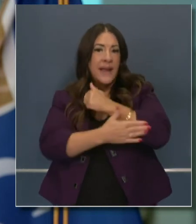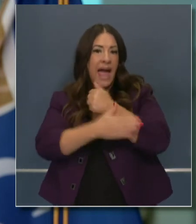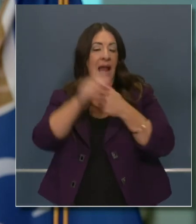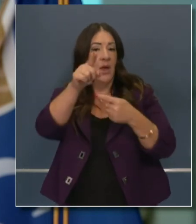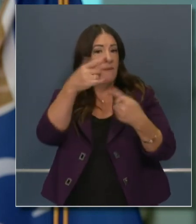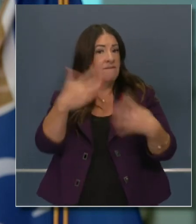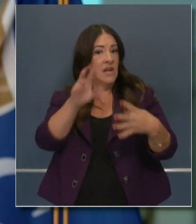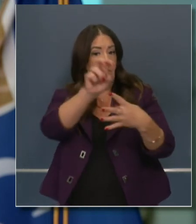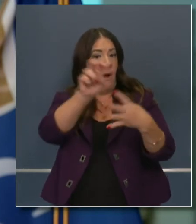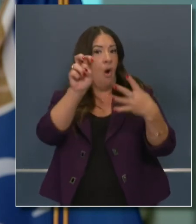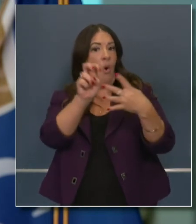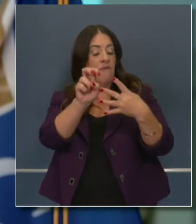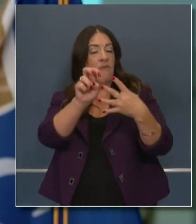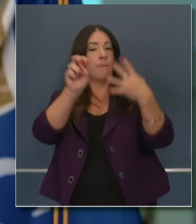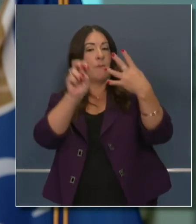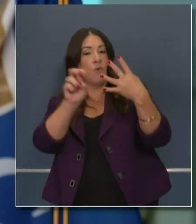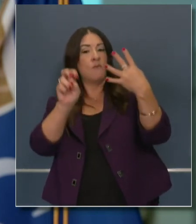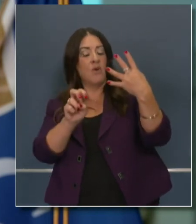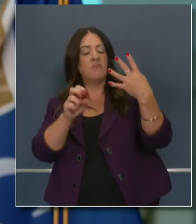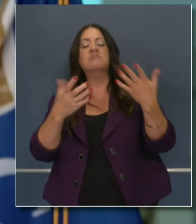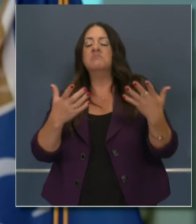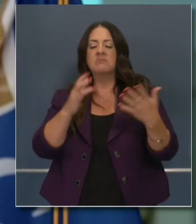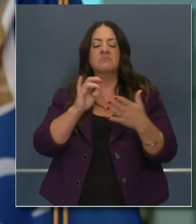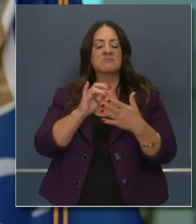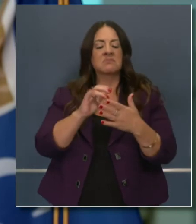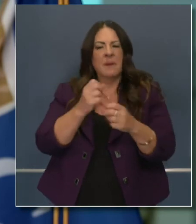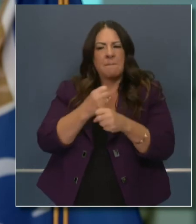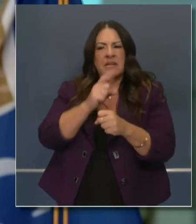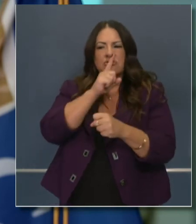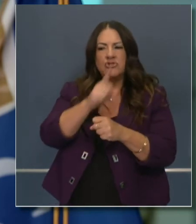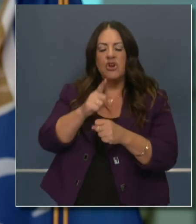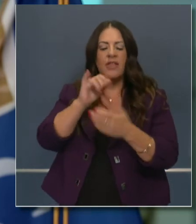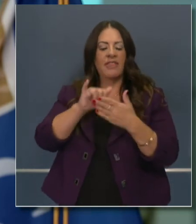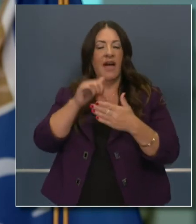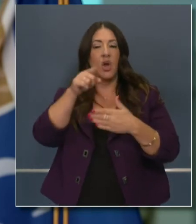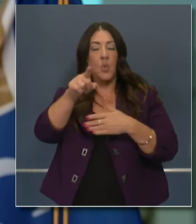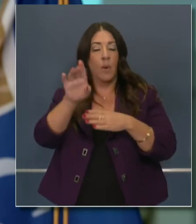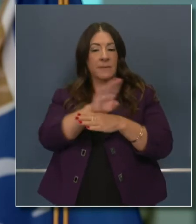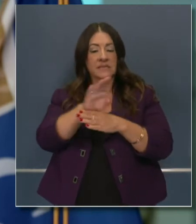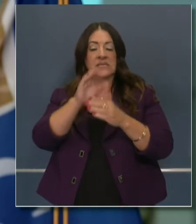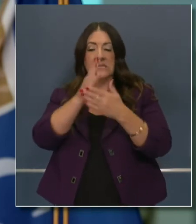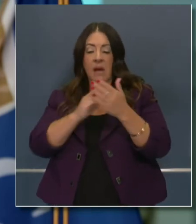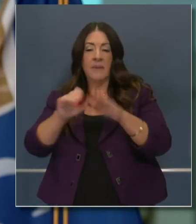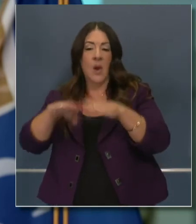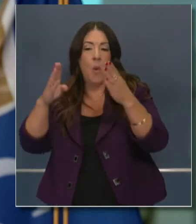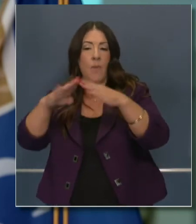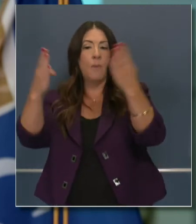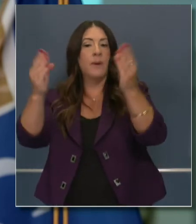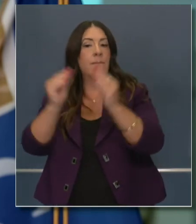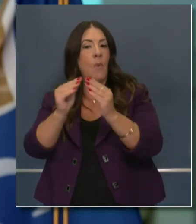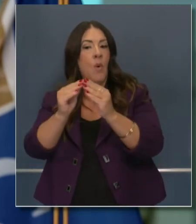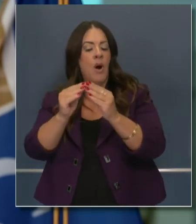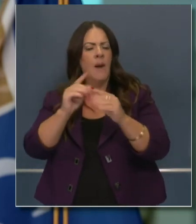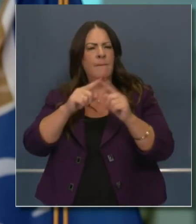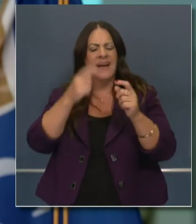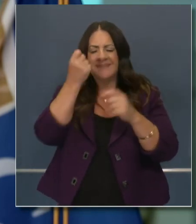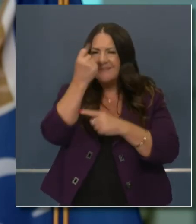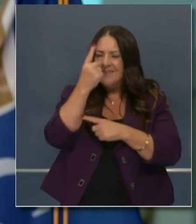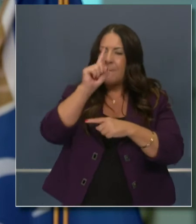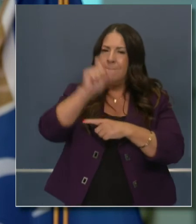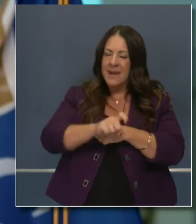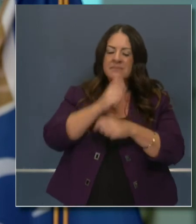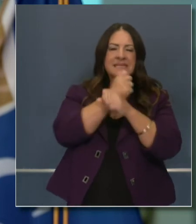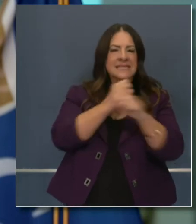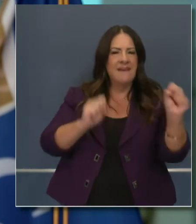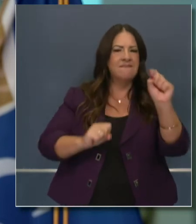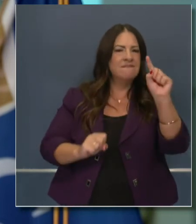them to modify with modification to begin to reopen businesses and the like, that we do so safely and we do so